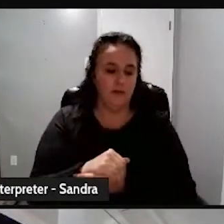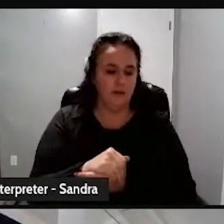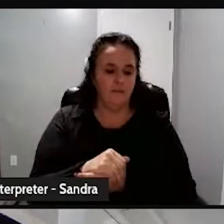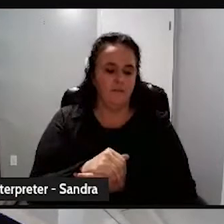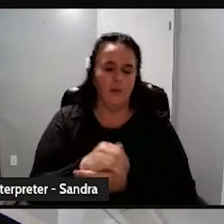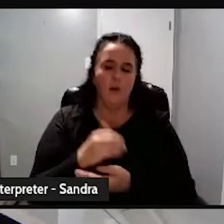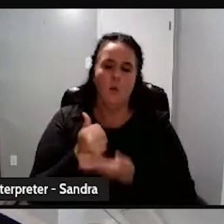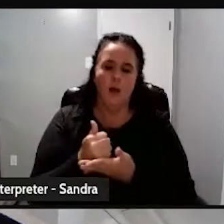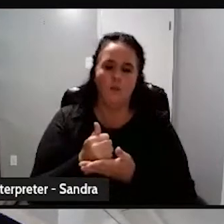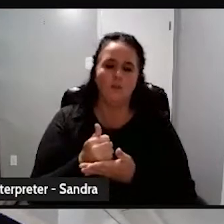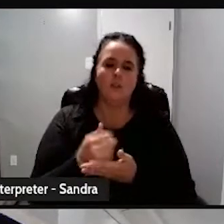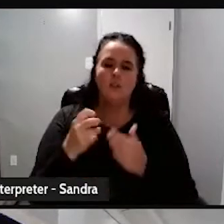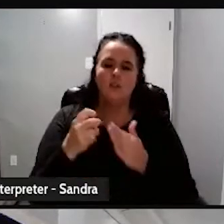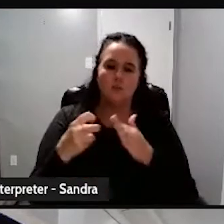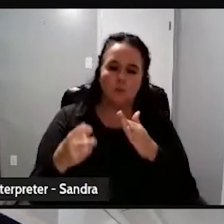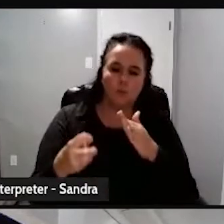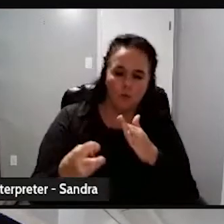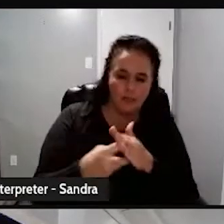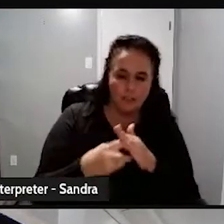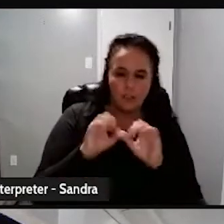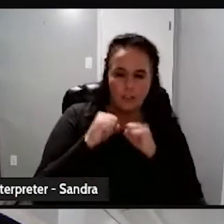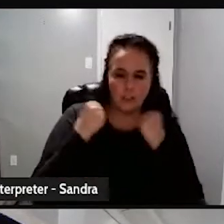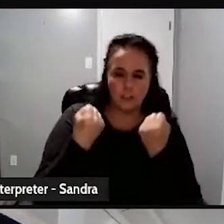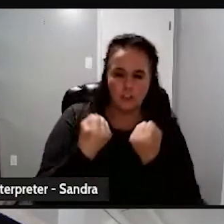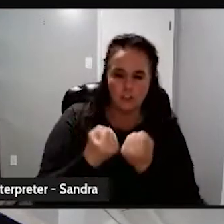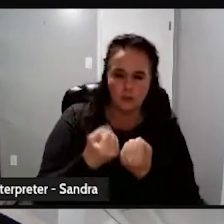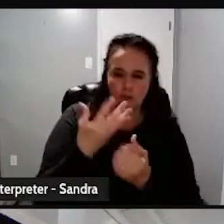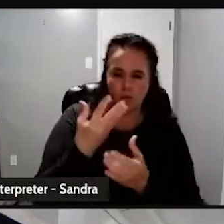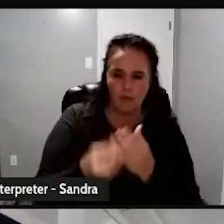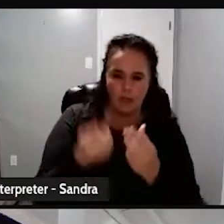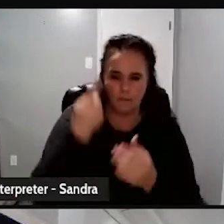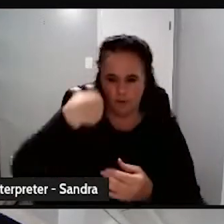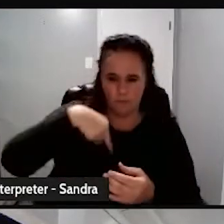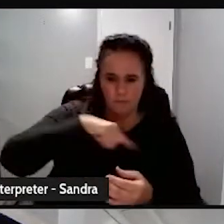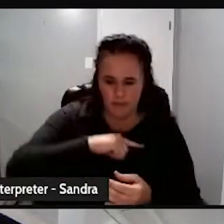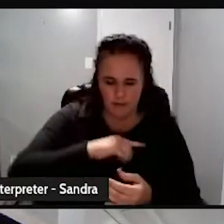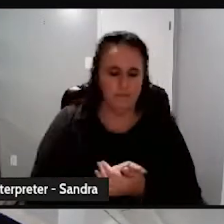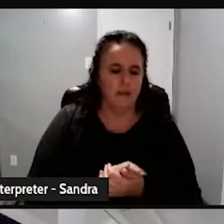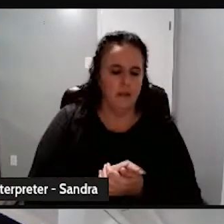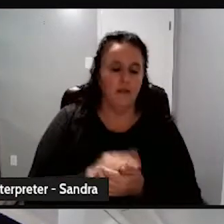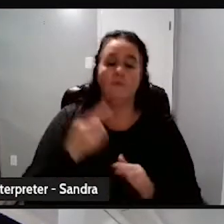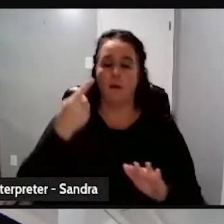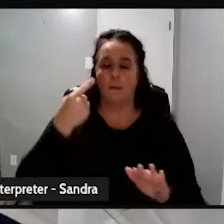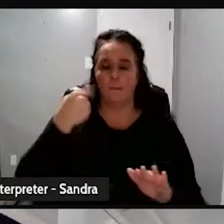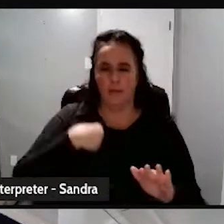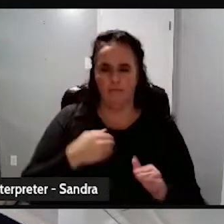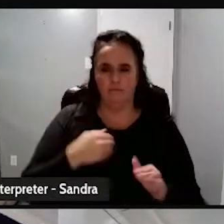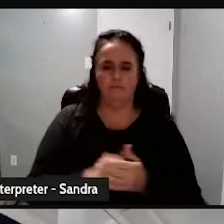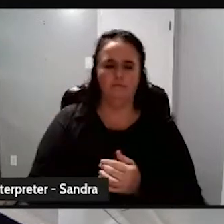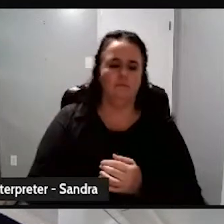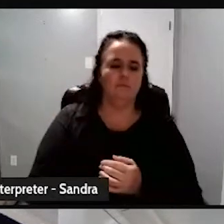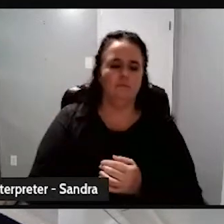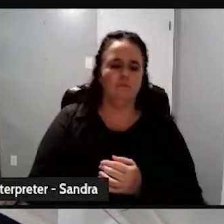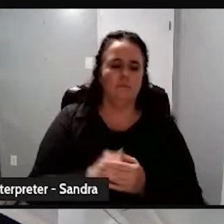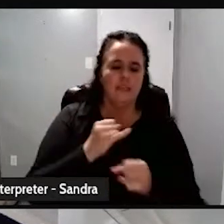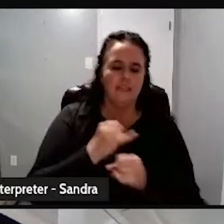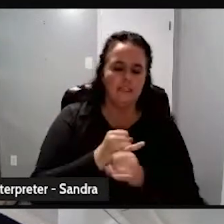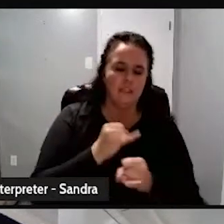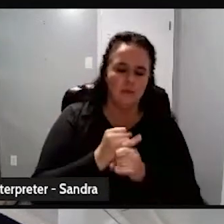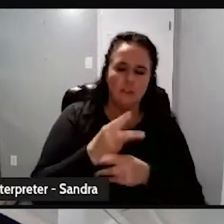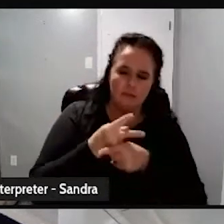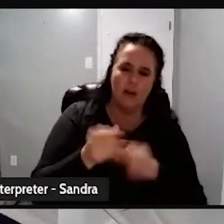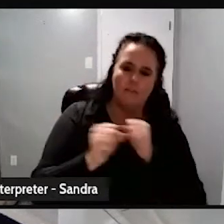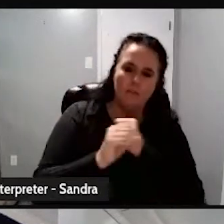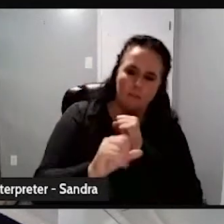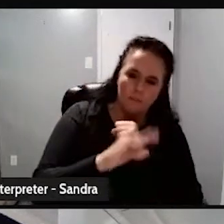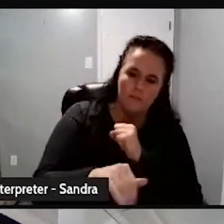the social gap for me, and institutions who they would take care of the publicity. They would take